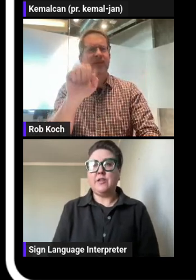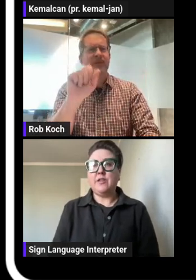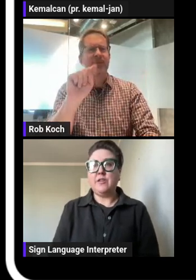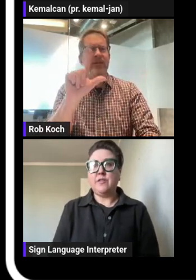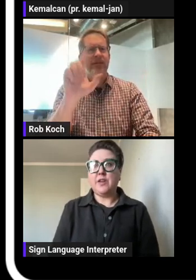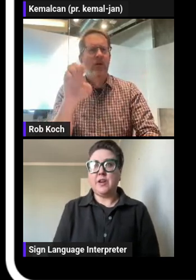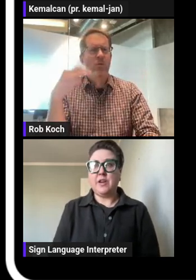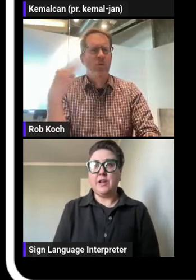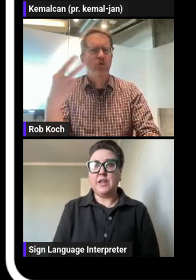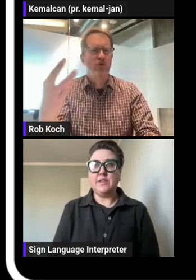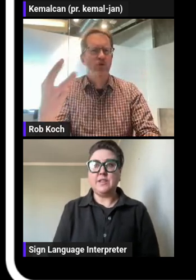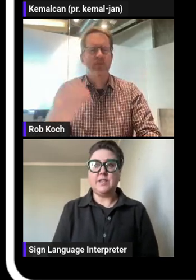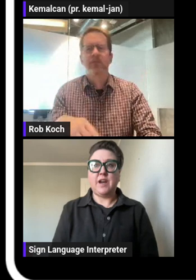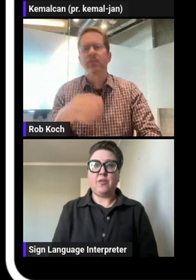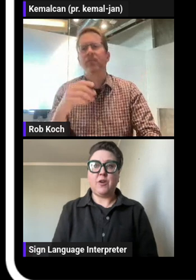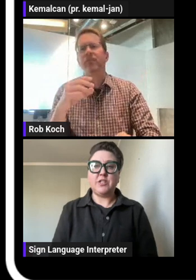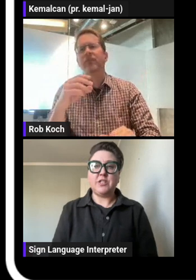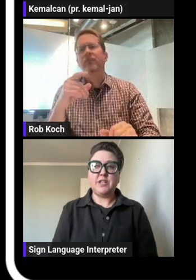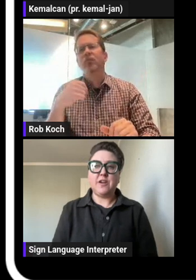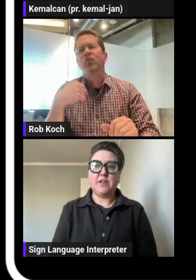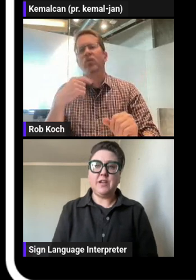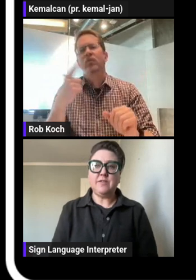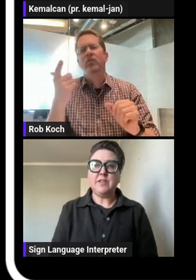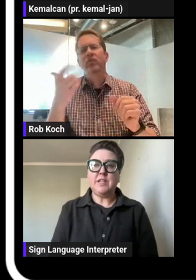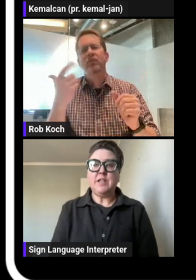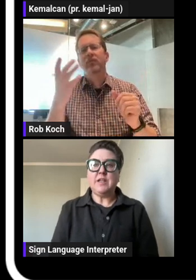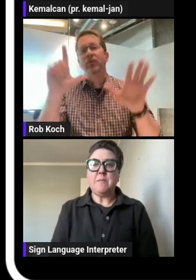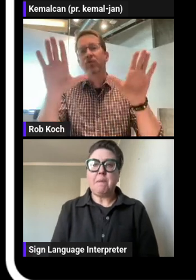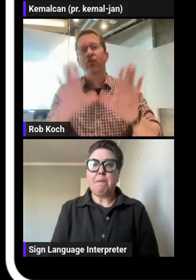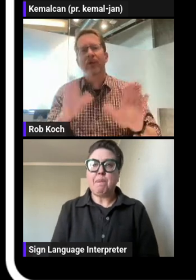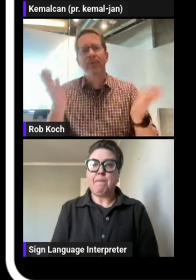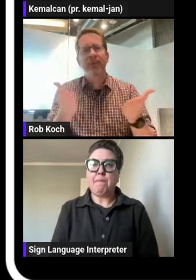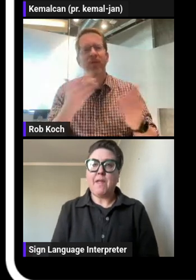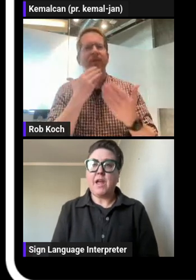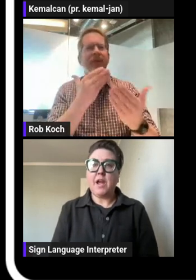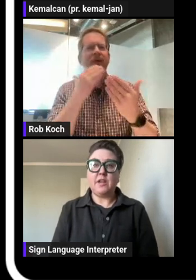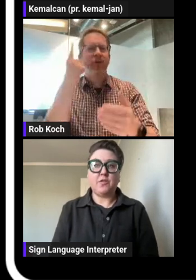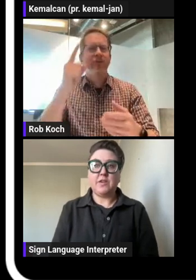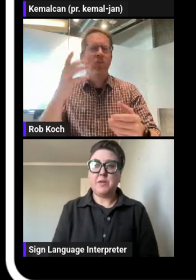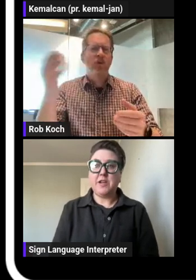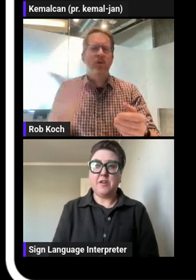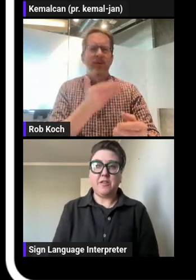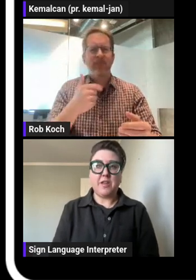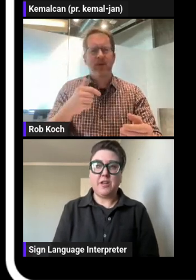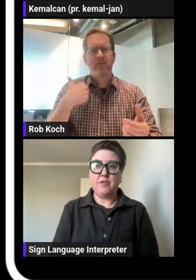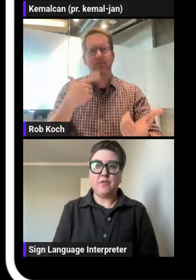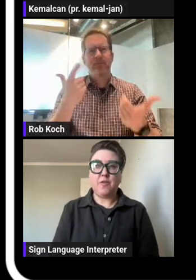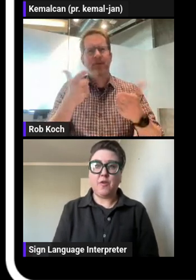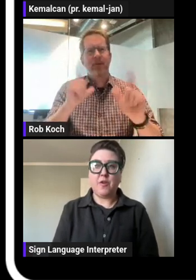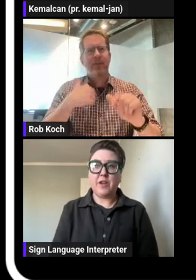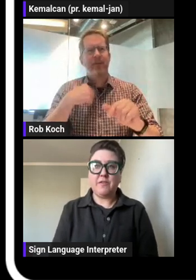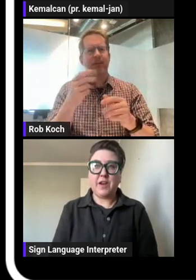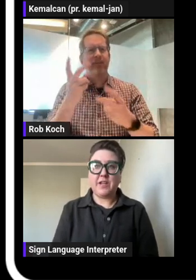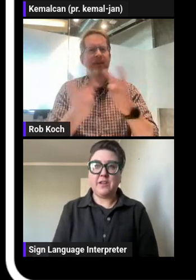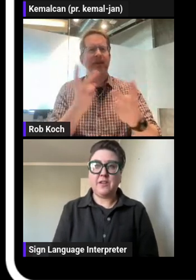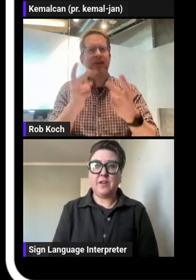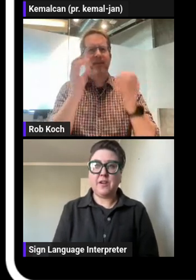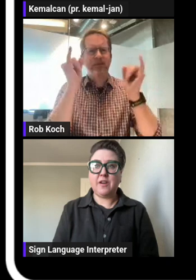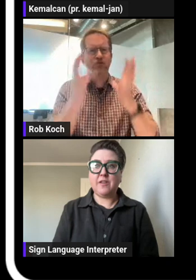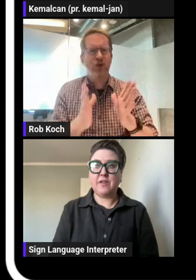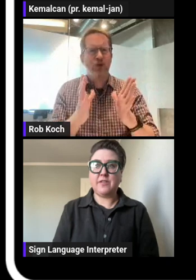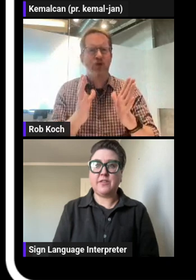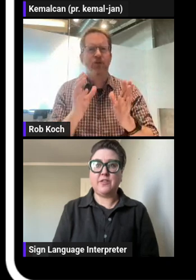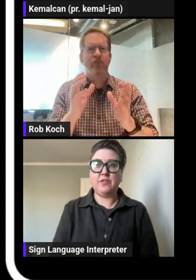I live in the Seattle, Washington area. And it's great to be here. Thank you for